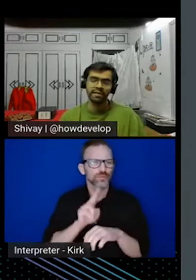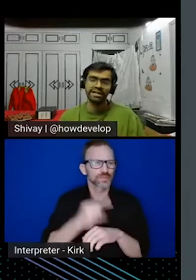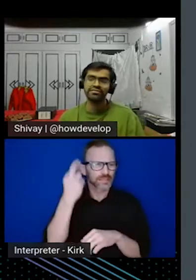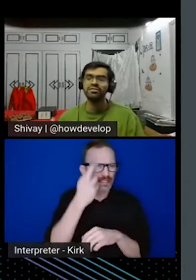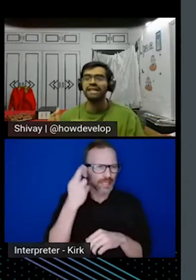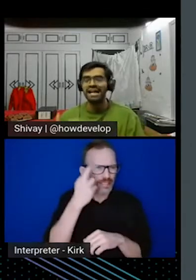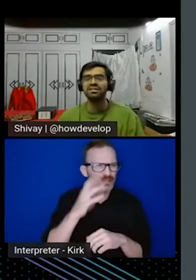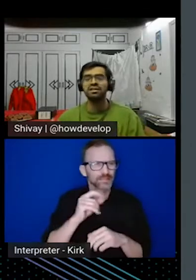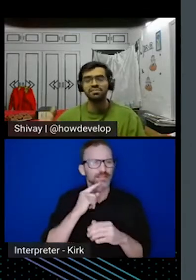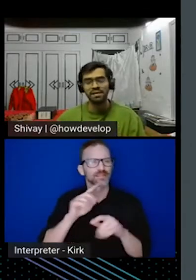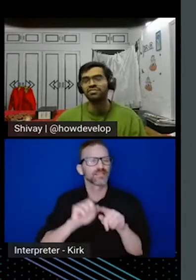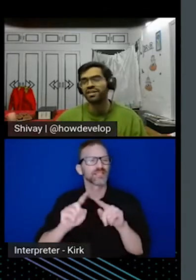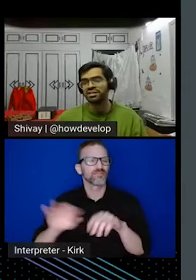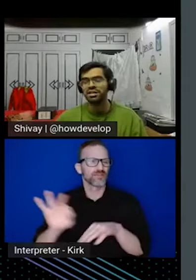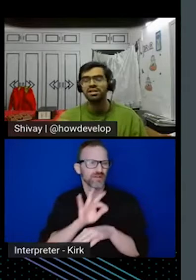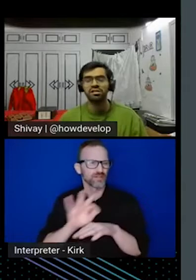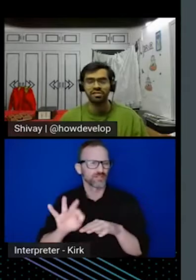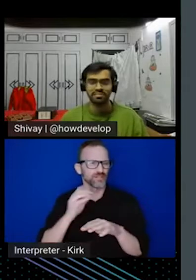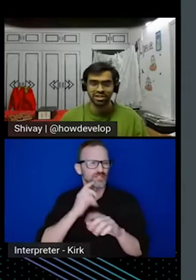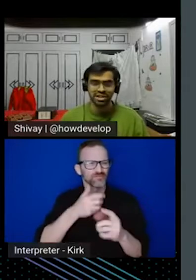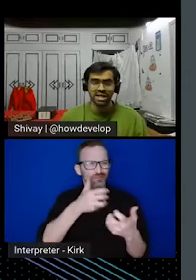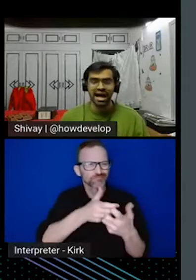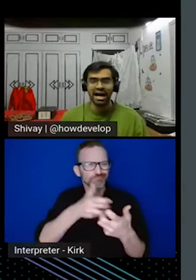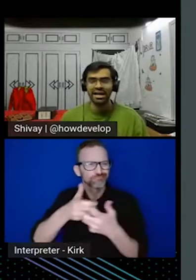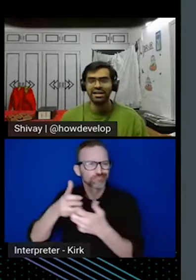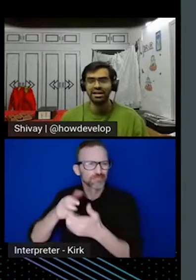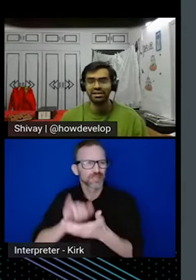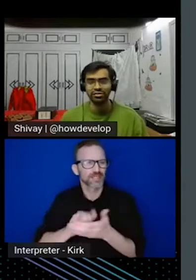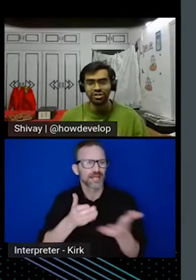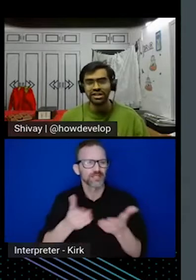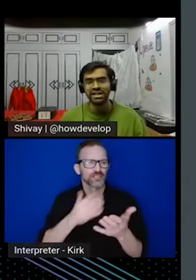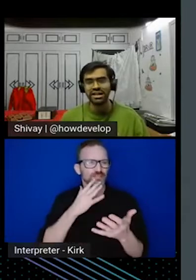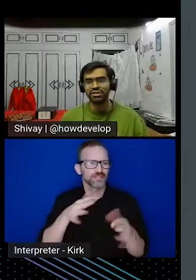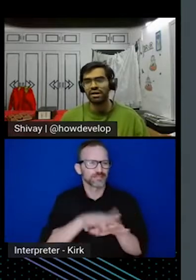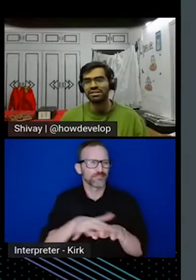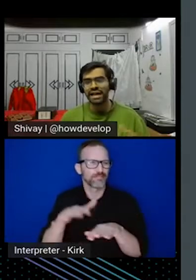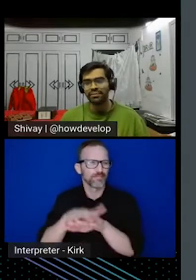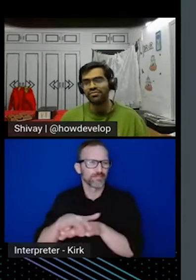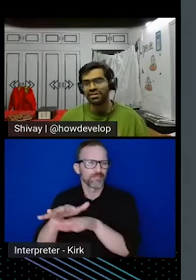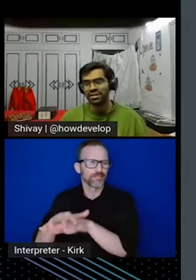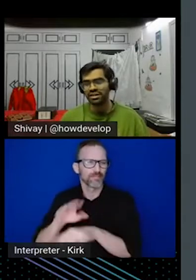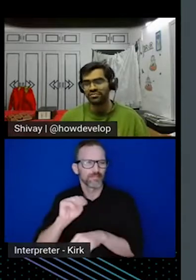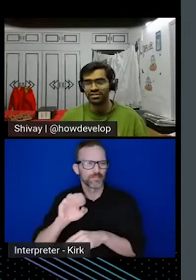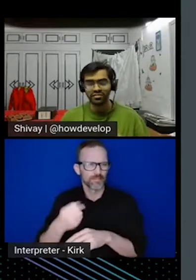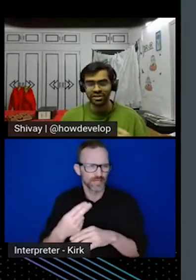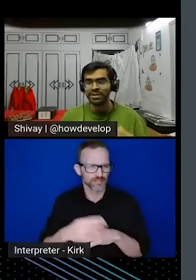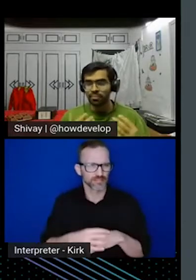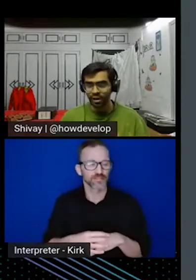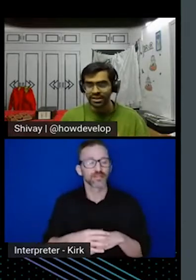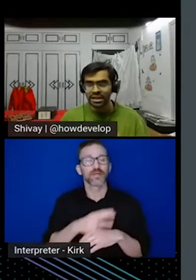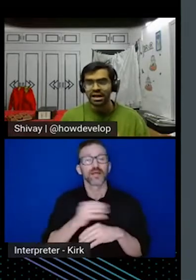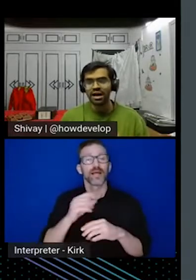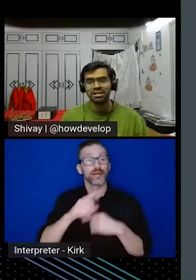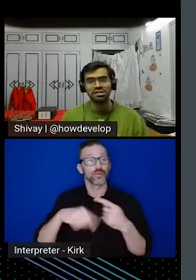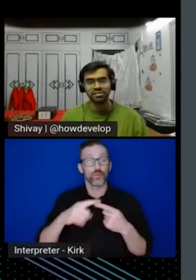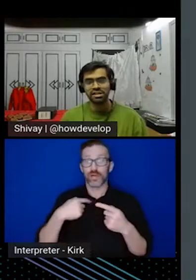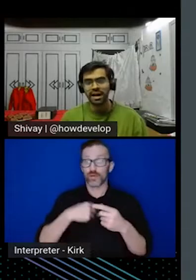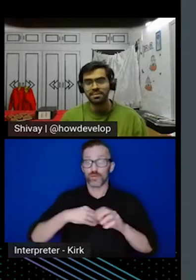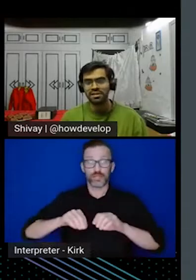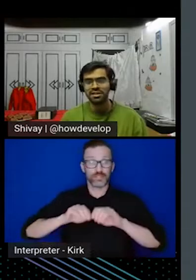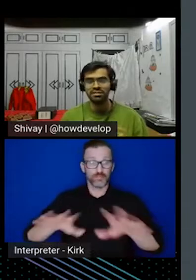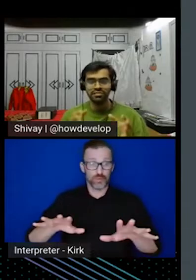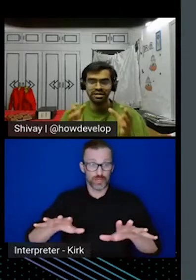that are provided for that specific service mesh. And usually at the time of whenever we are deploying, the